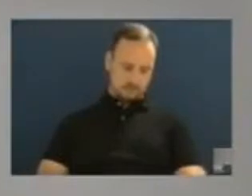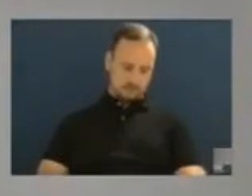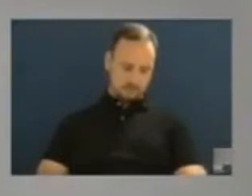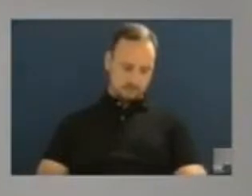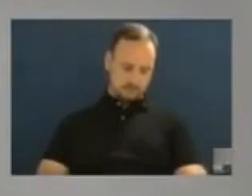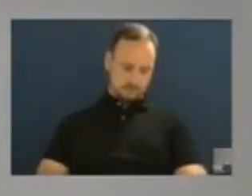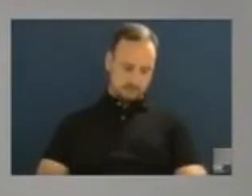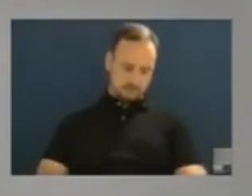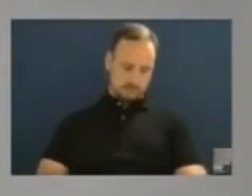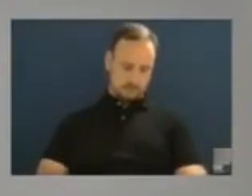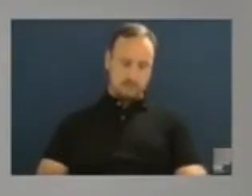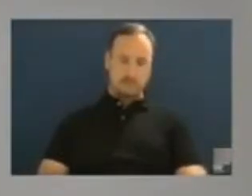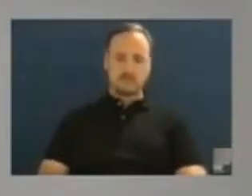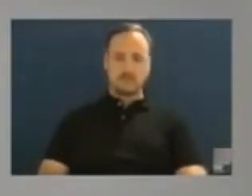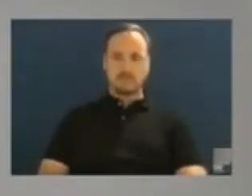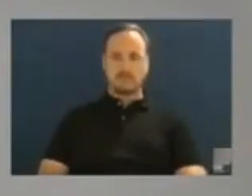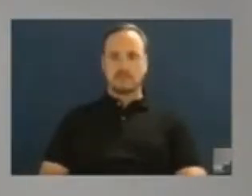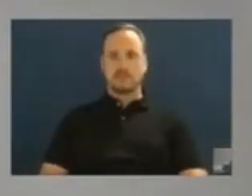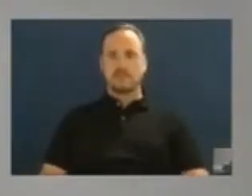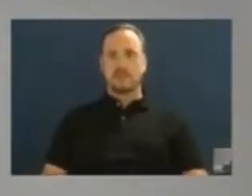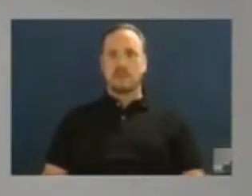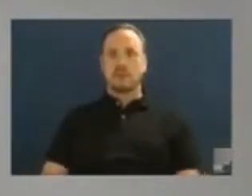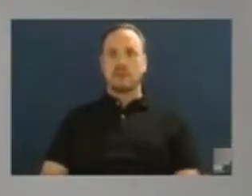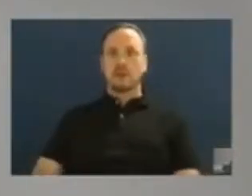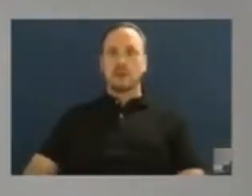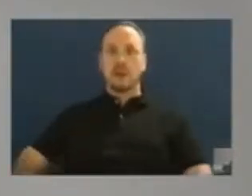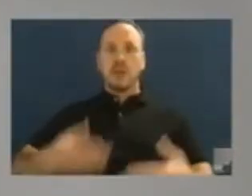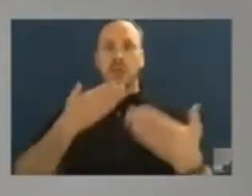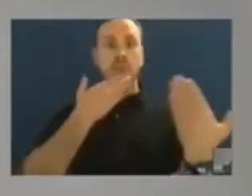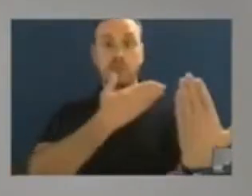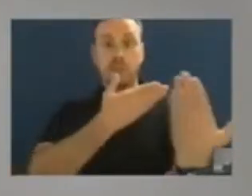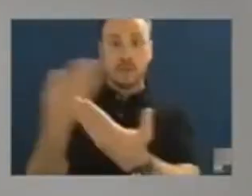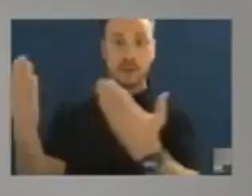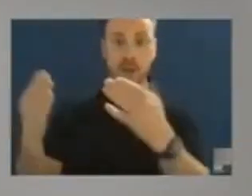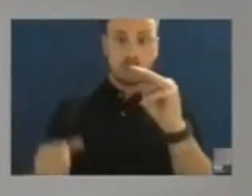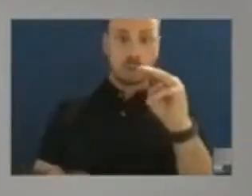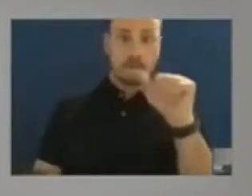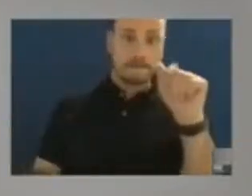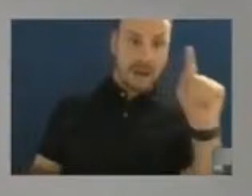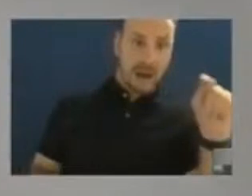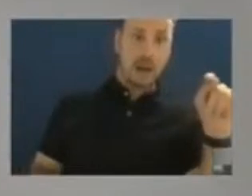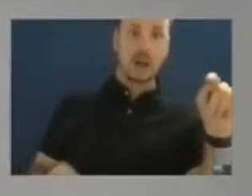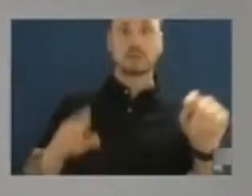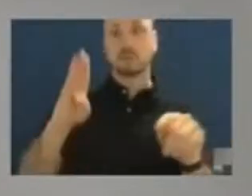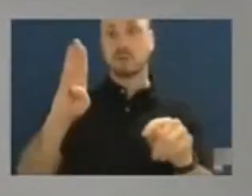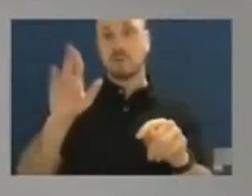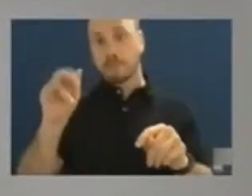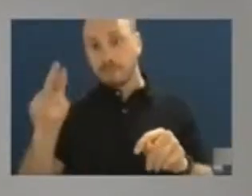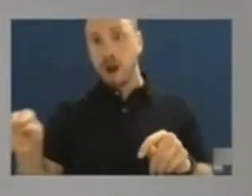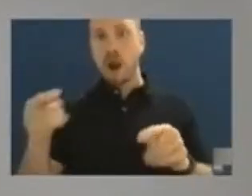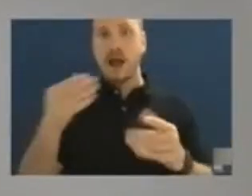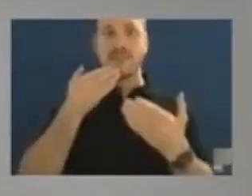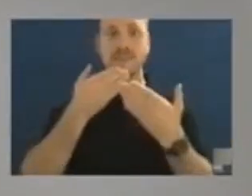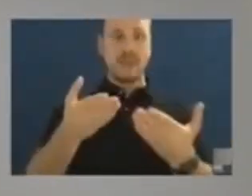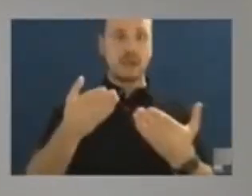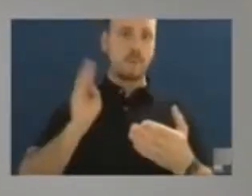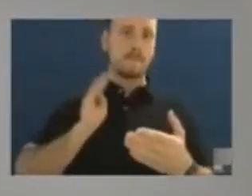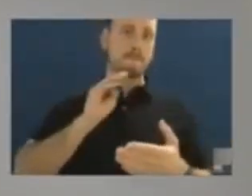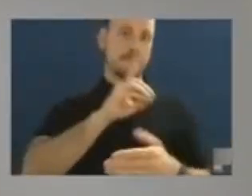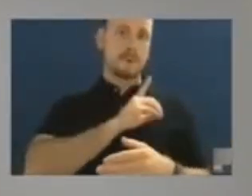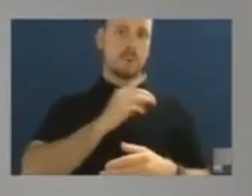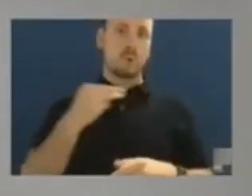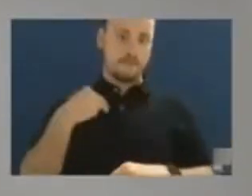Thank you, Matt and Brian, and thank you, board members, for this opportunity this evening to discuss our people,